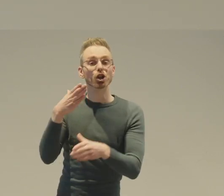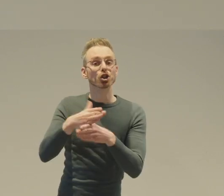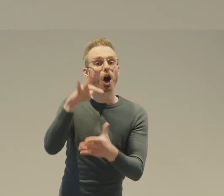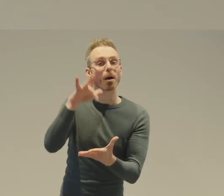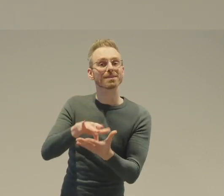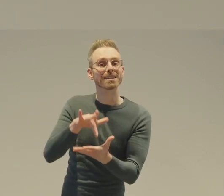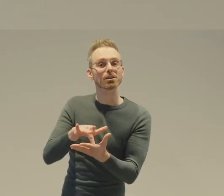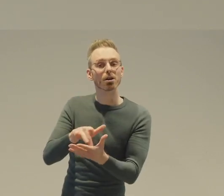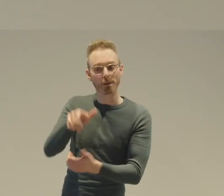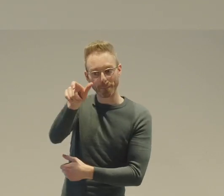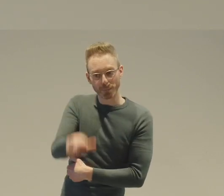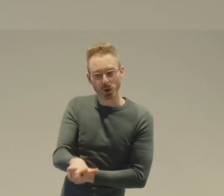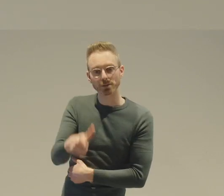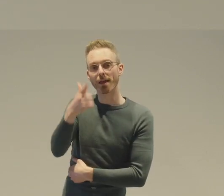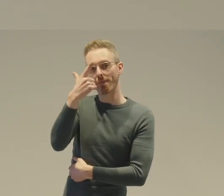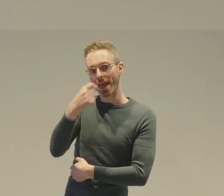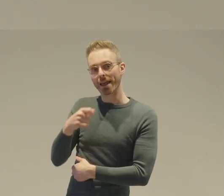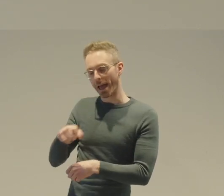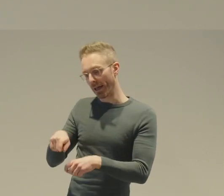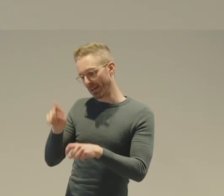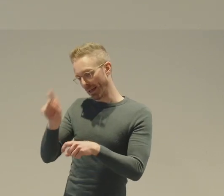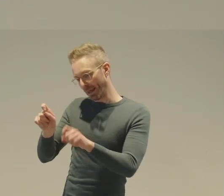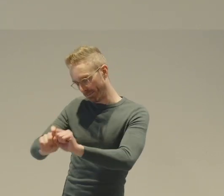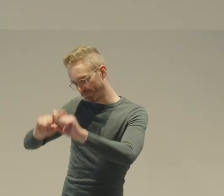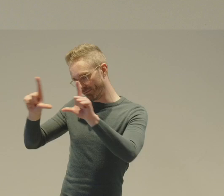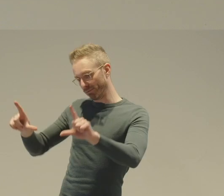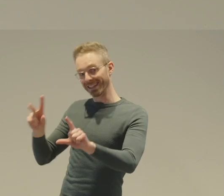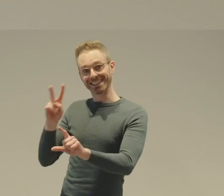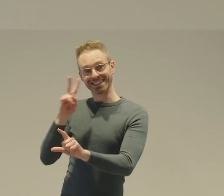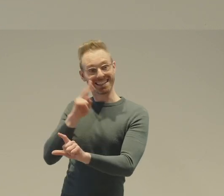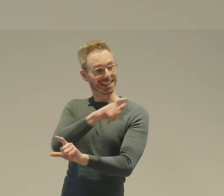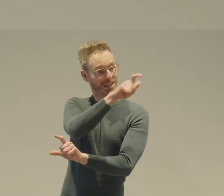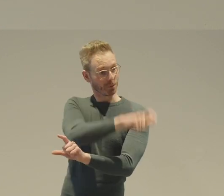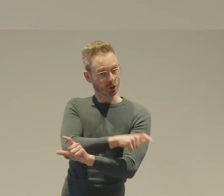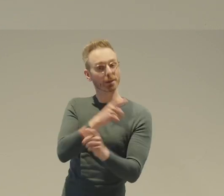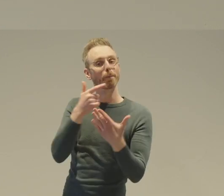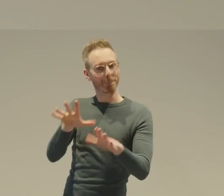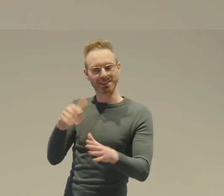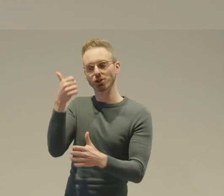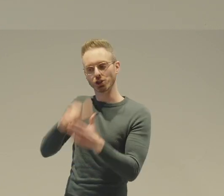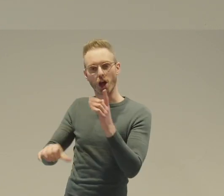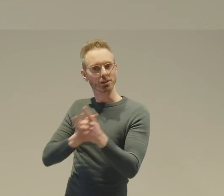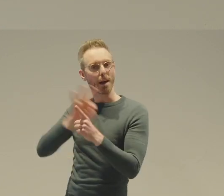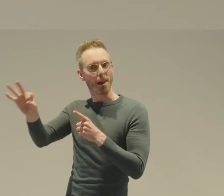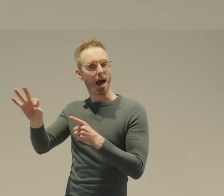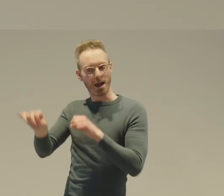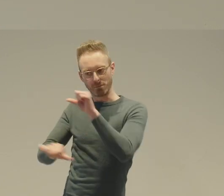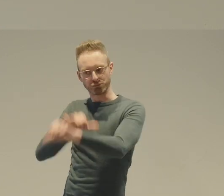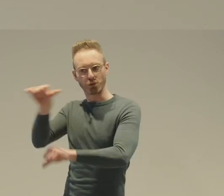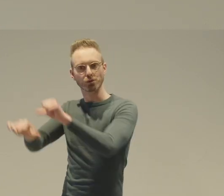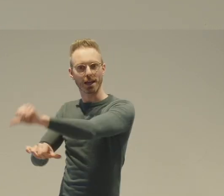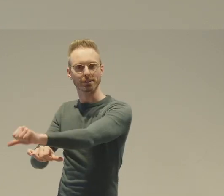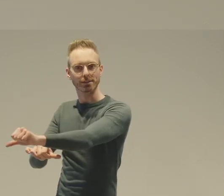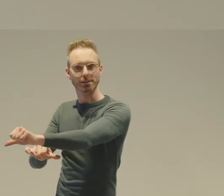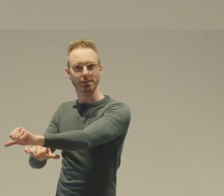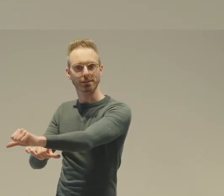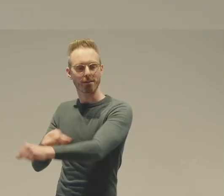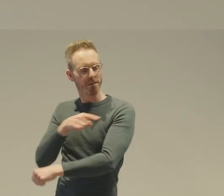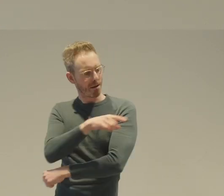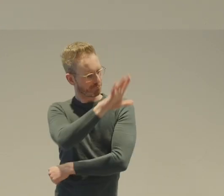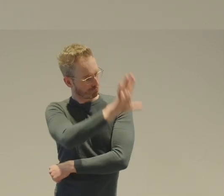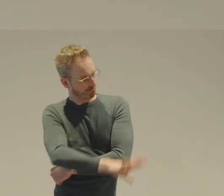made or application has been made, and therefore might say, oh yeah, this person is working now, they don't need the higher level of